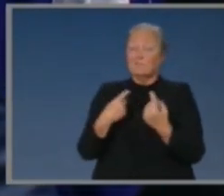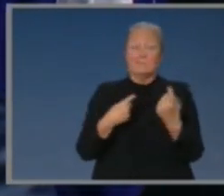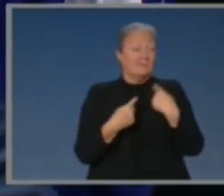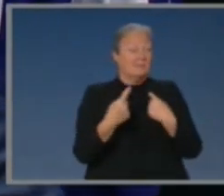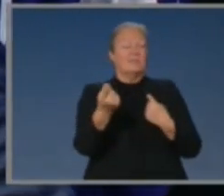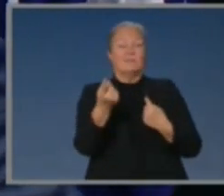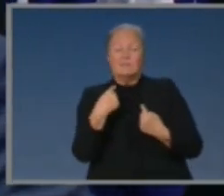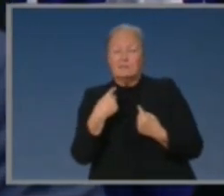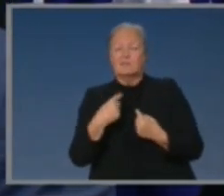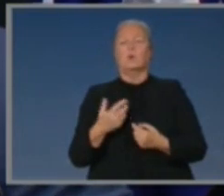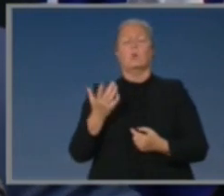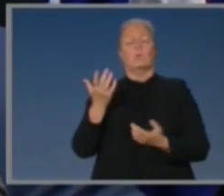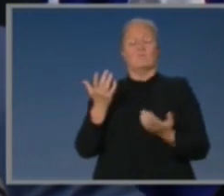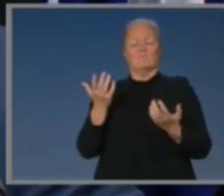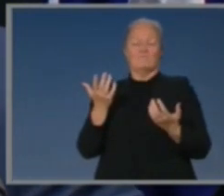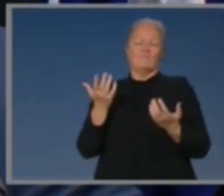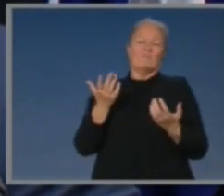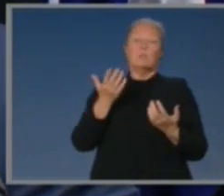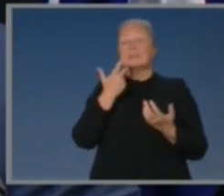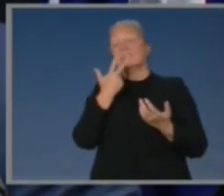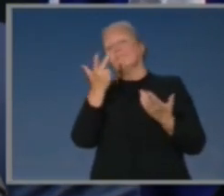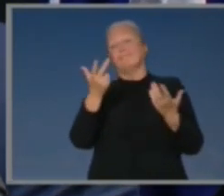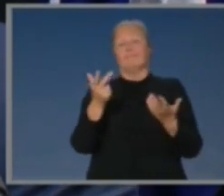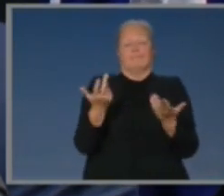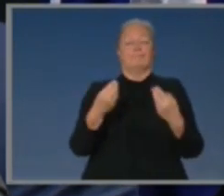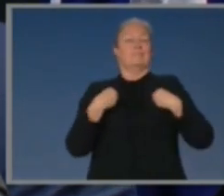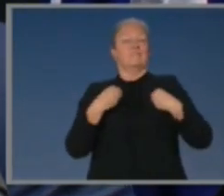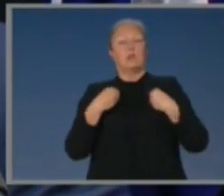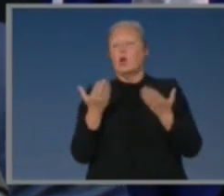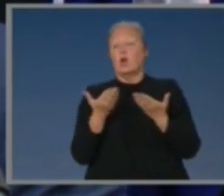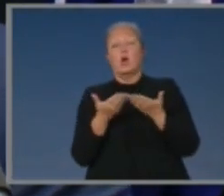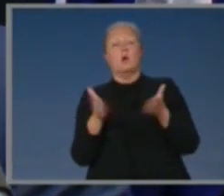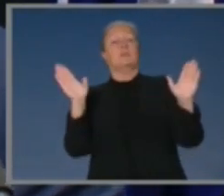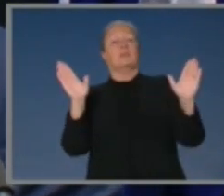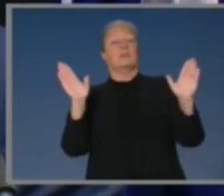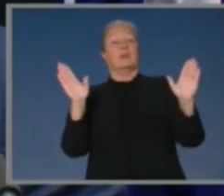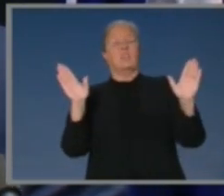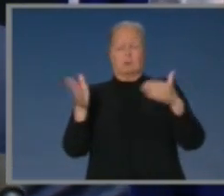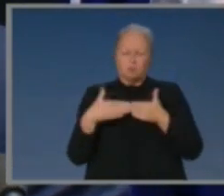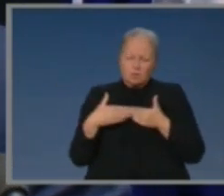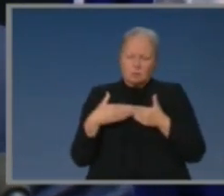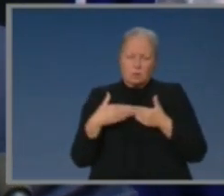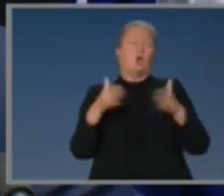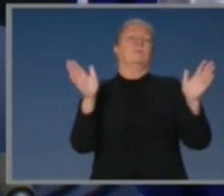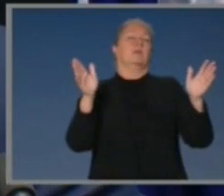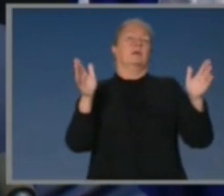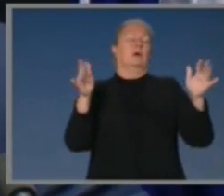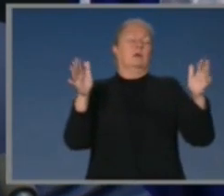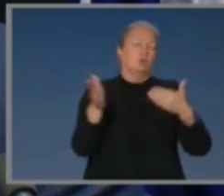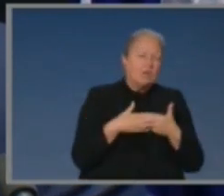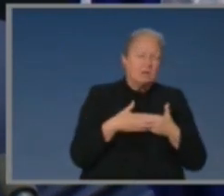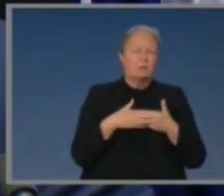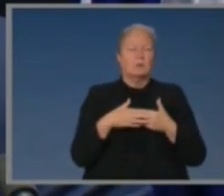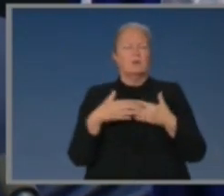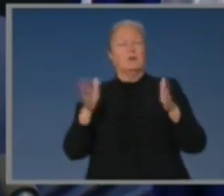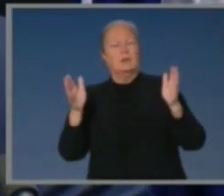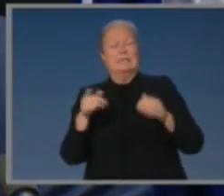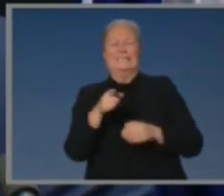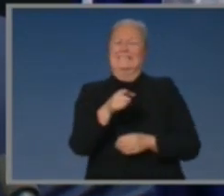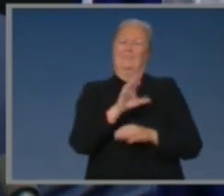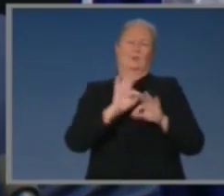sawtooth, which means you open, you shut, you open, you shut, you open, you shut. That is not good for business. There needs to be the certainty to keep moving